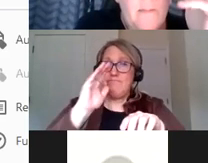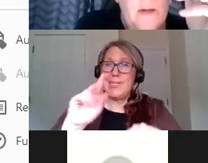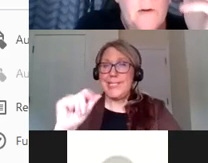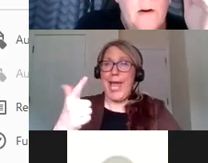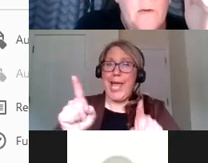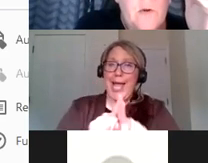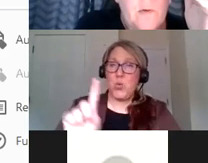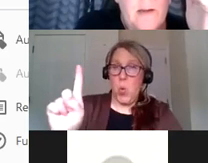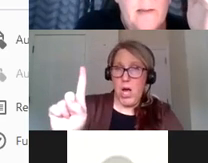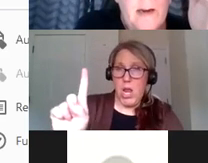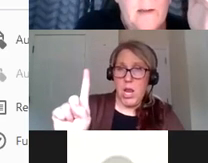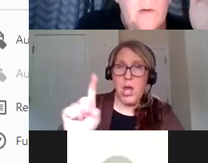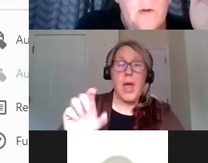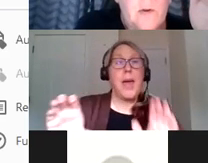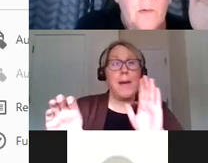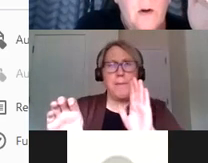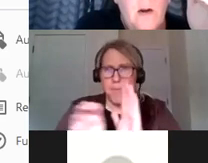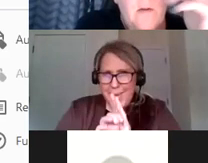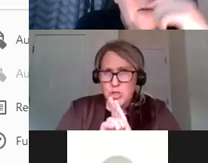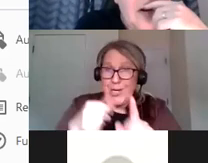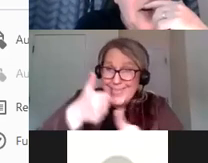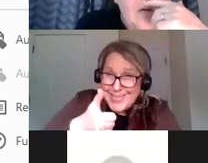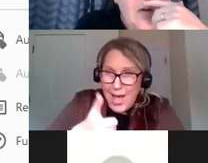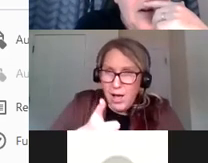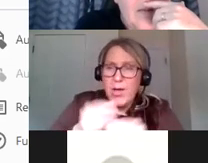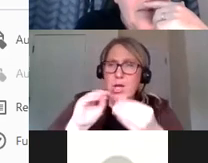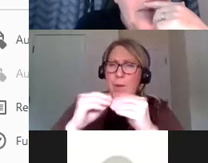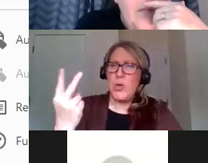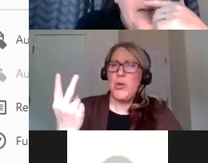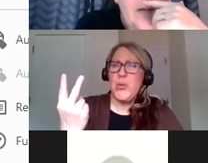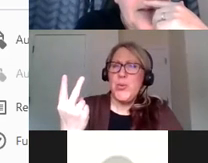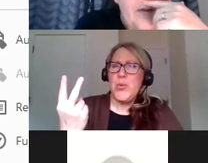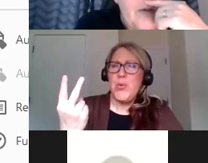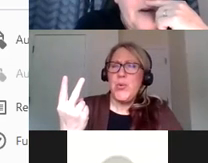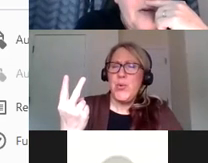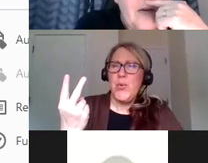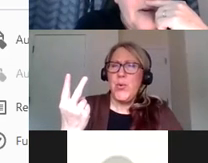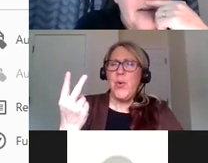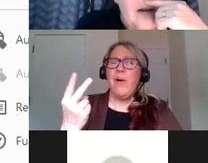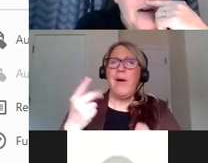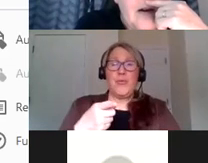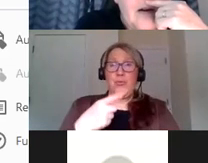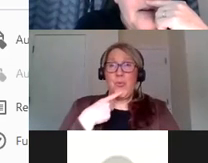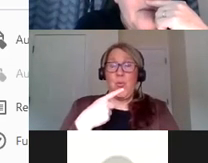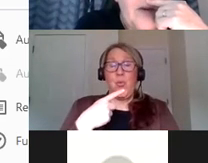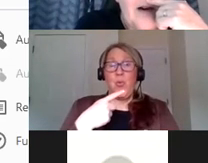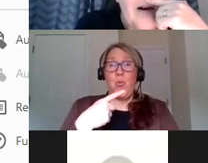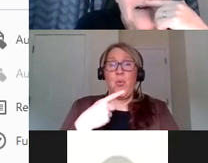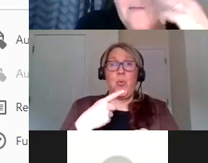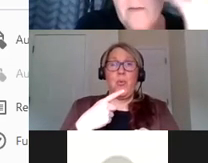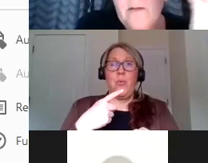and the picture of the tree is tagged as 2. So this is something when we go into our